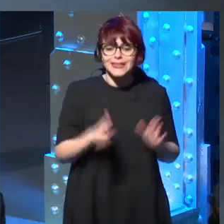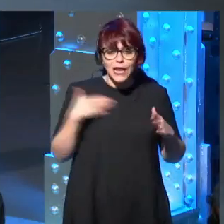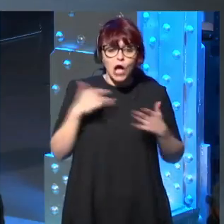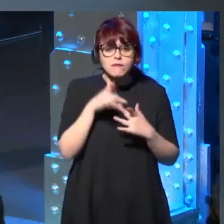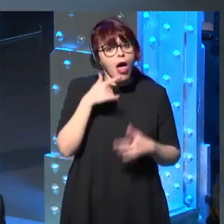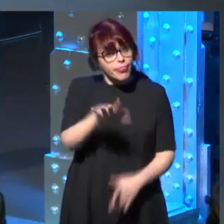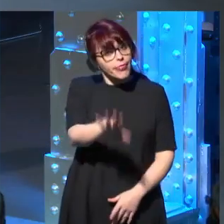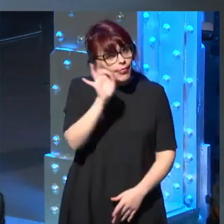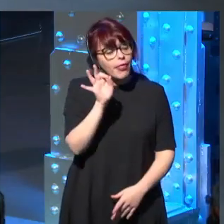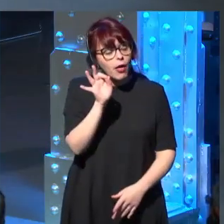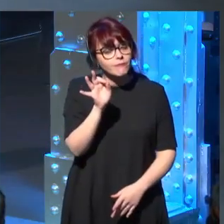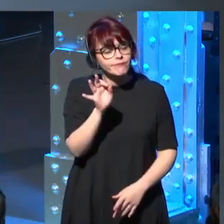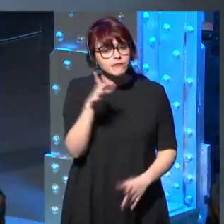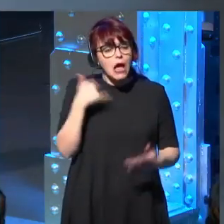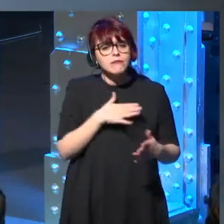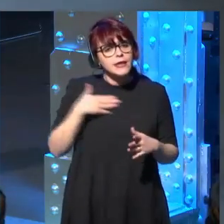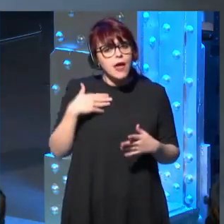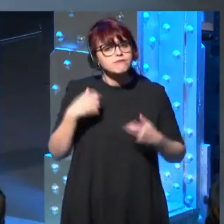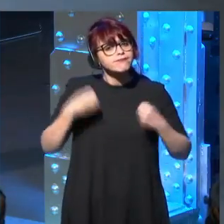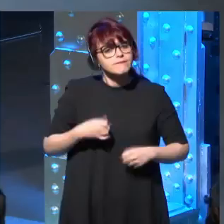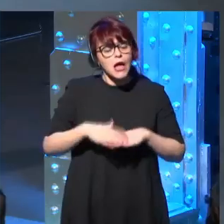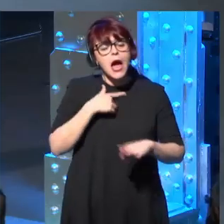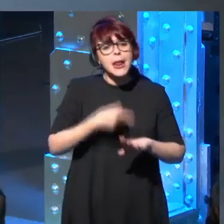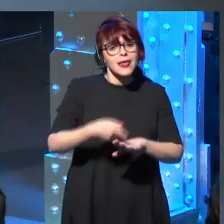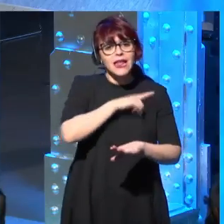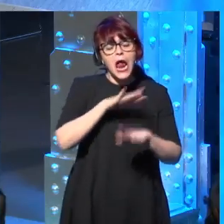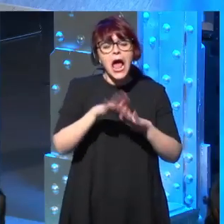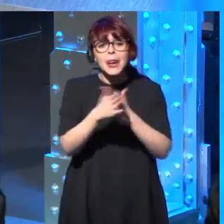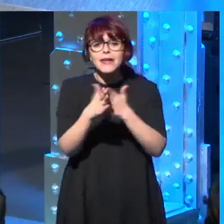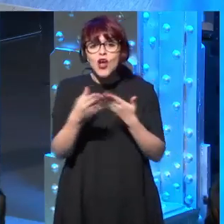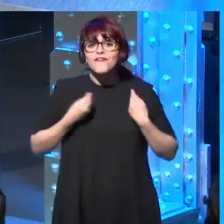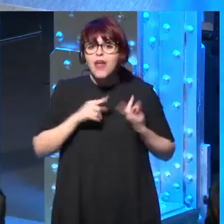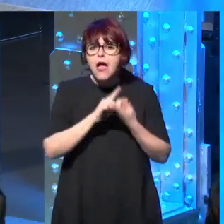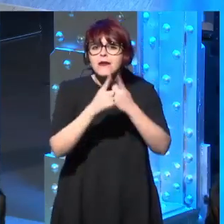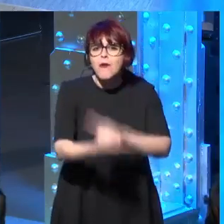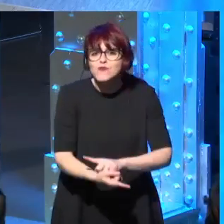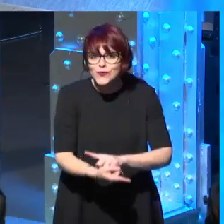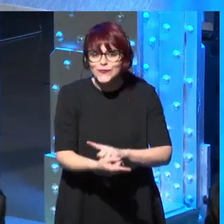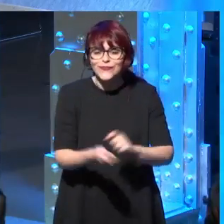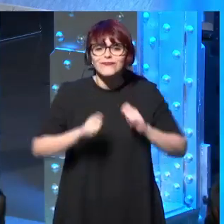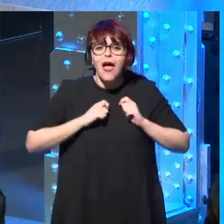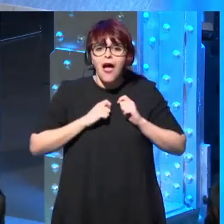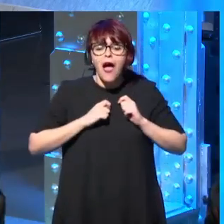that, the books that have changed my life are perhaps the books that I wrote.